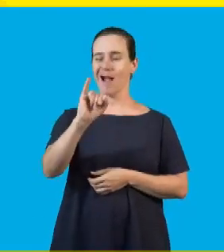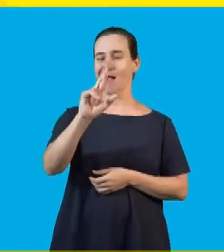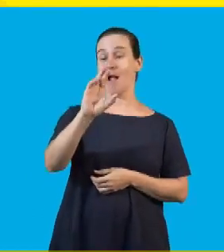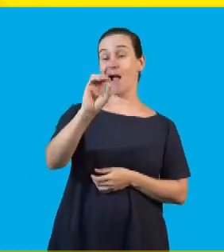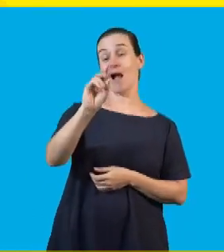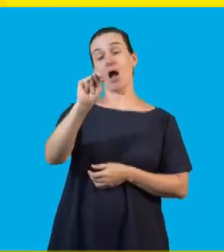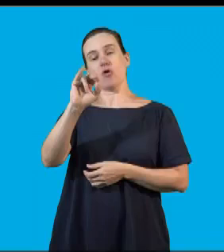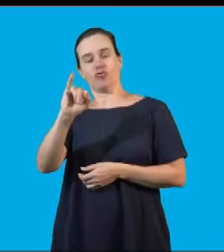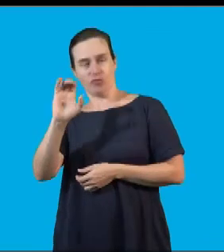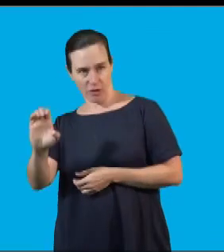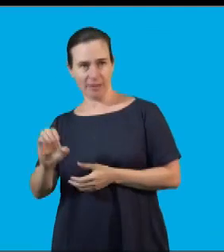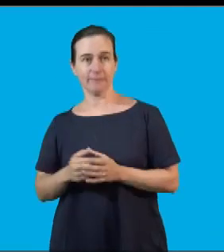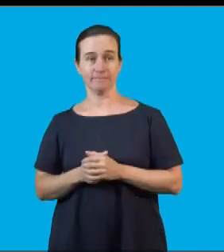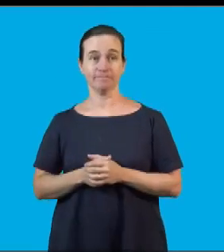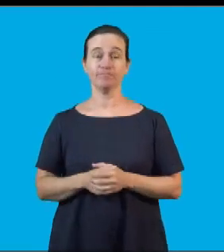very popular question.